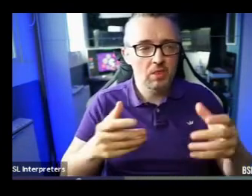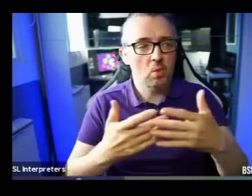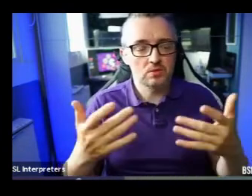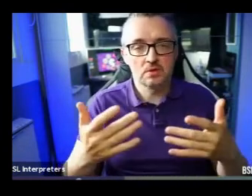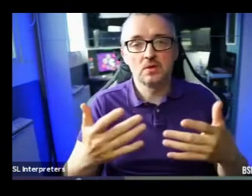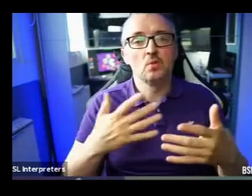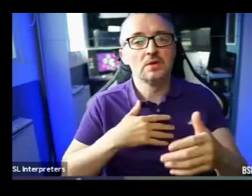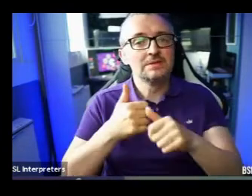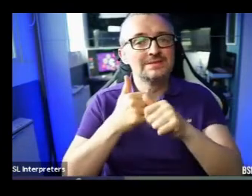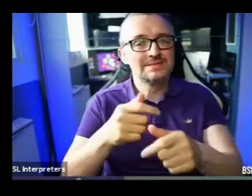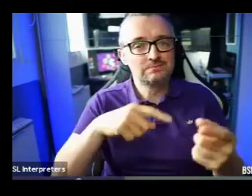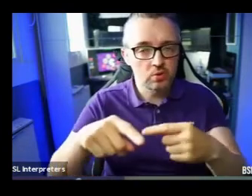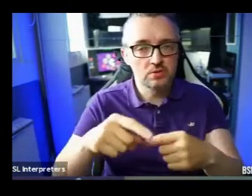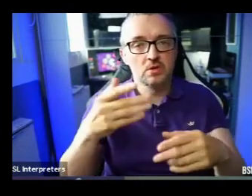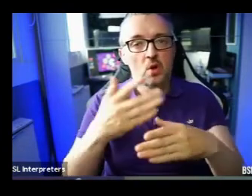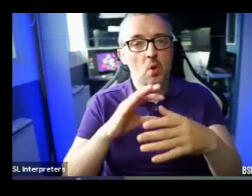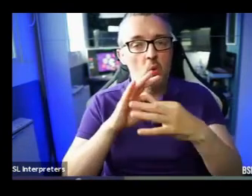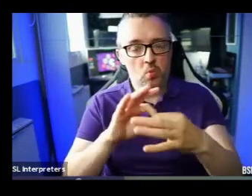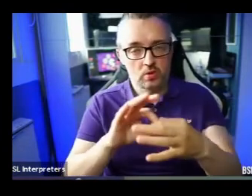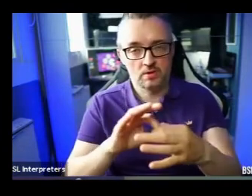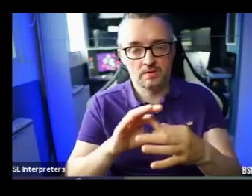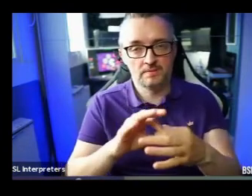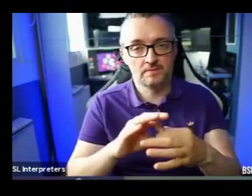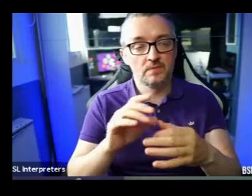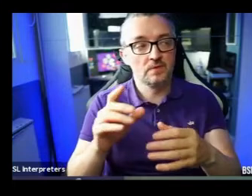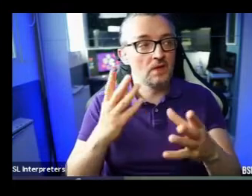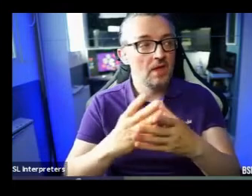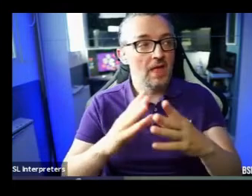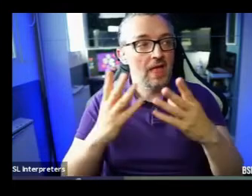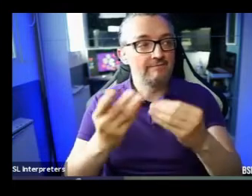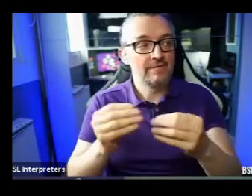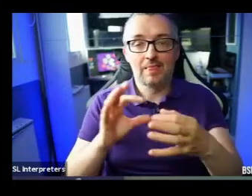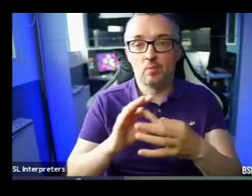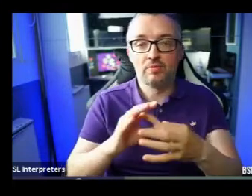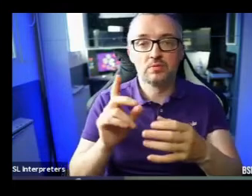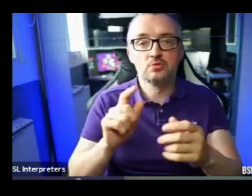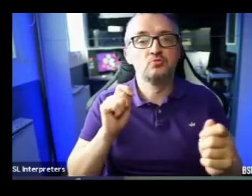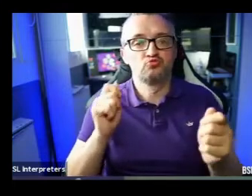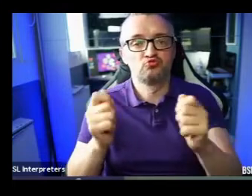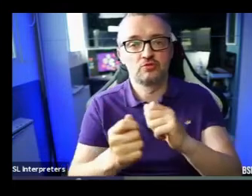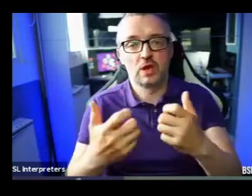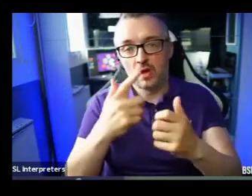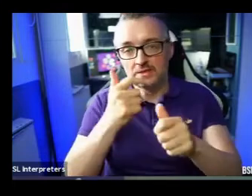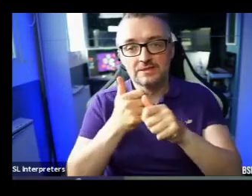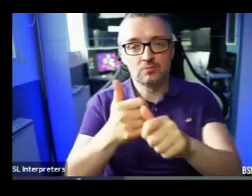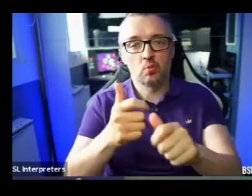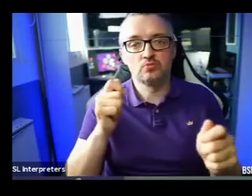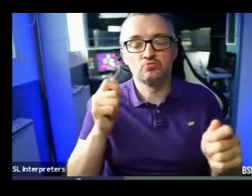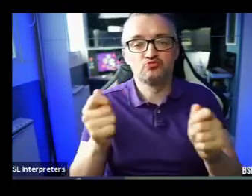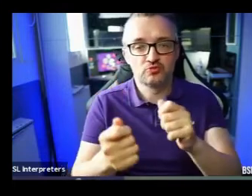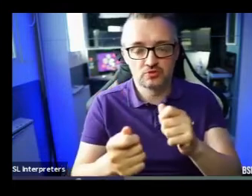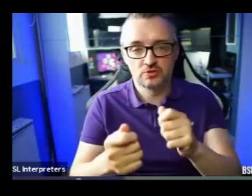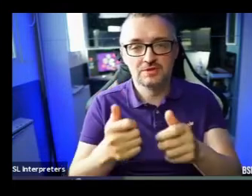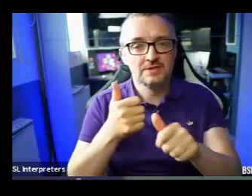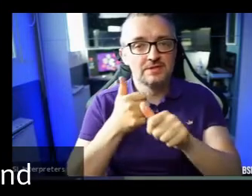they're all about supporting people living with dementia, their families and their carers, but they're also all about change, and they're about supporting change